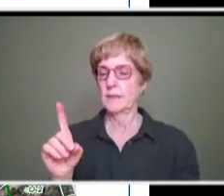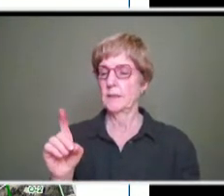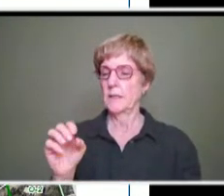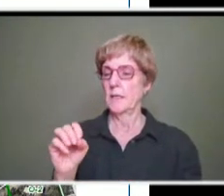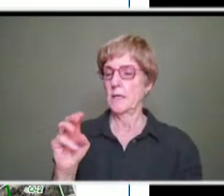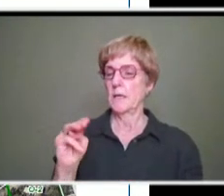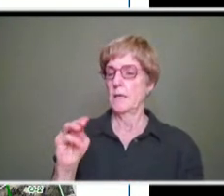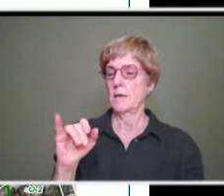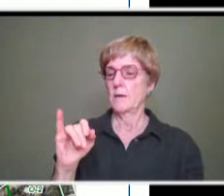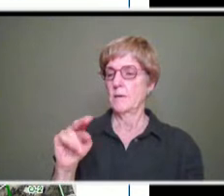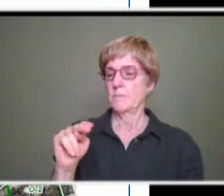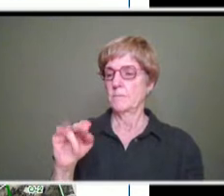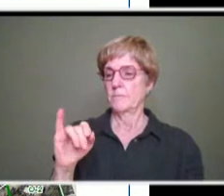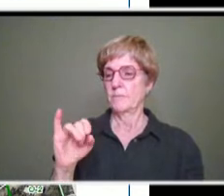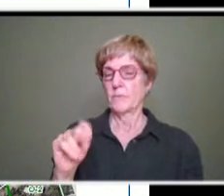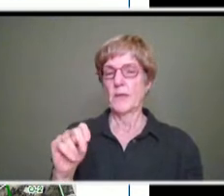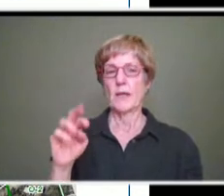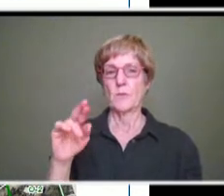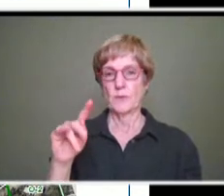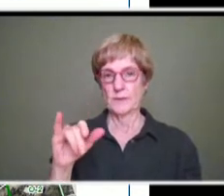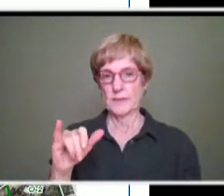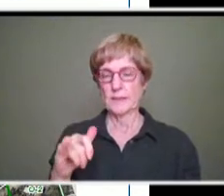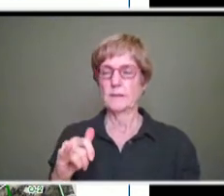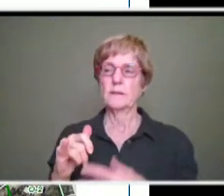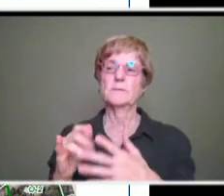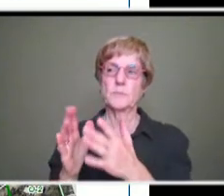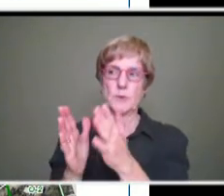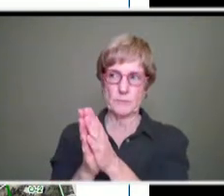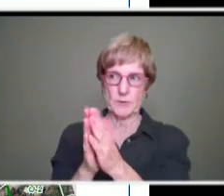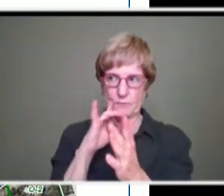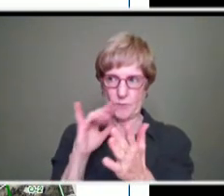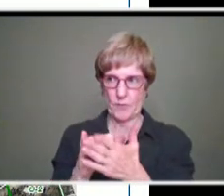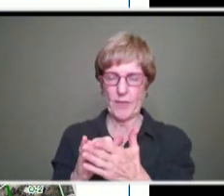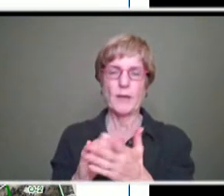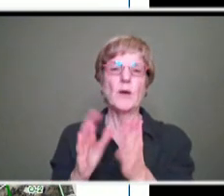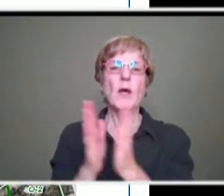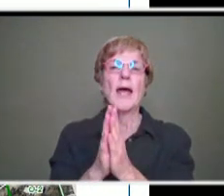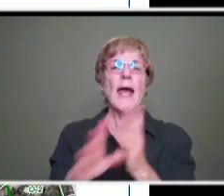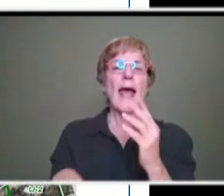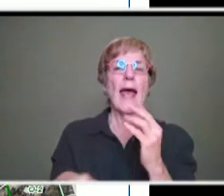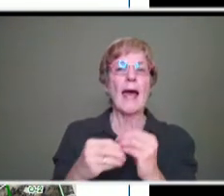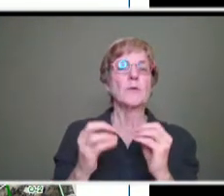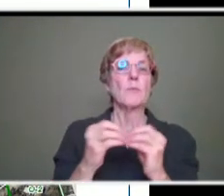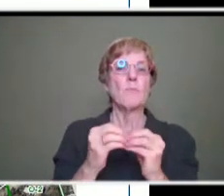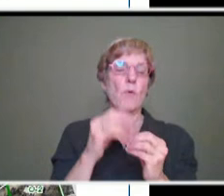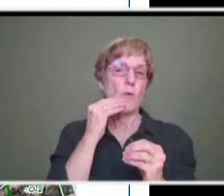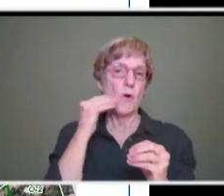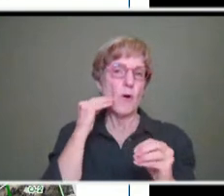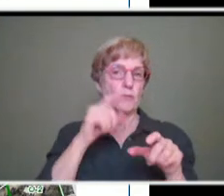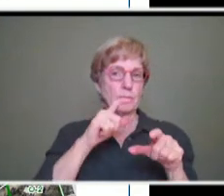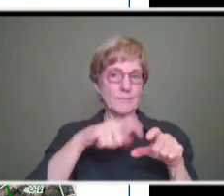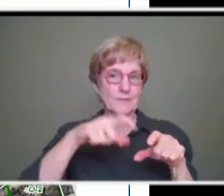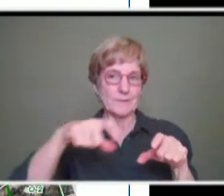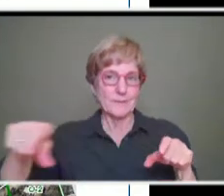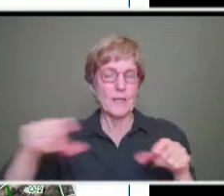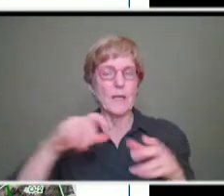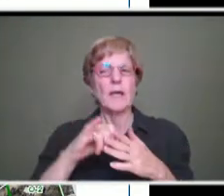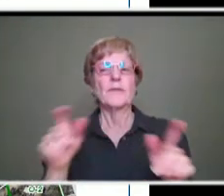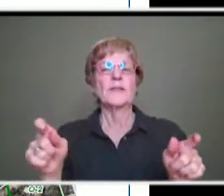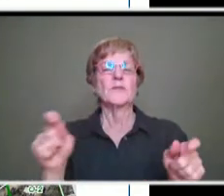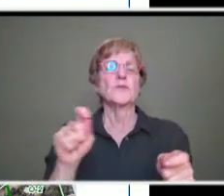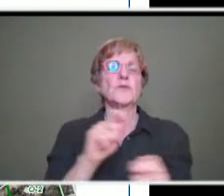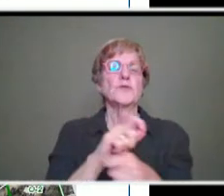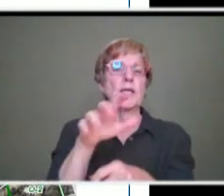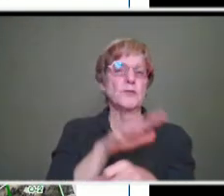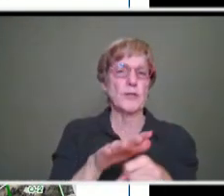was actually part of the petitioner on that as well and that was a request that added more housing to this changing area of the city which is